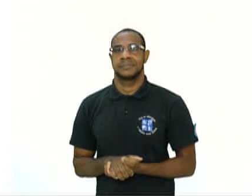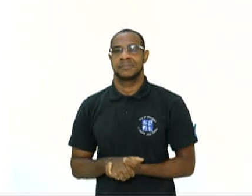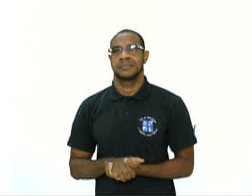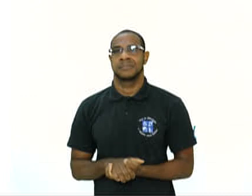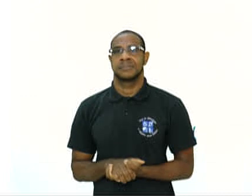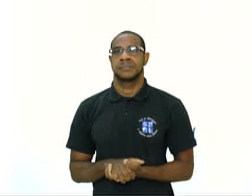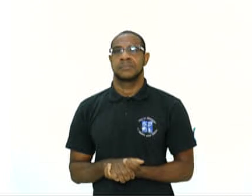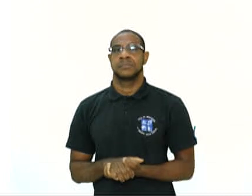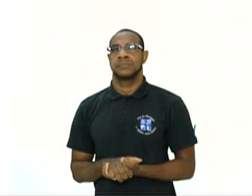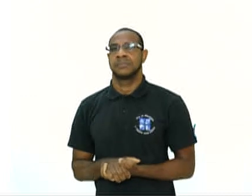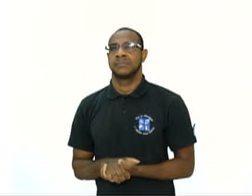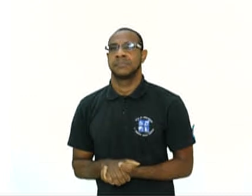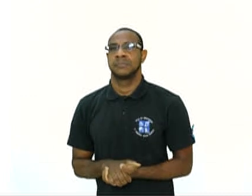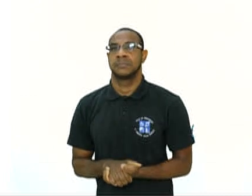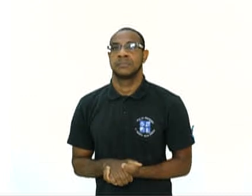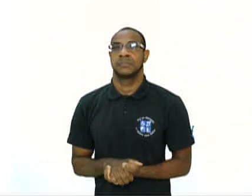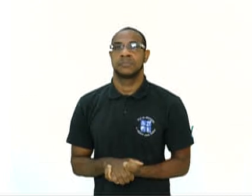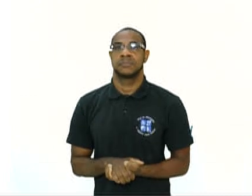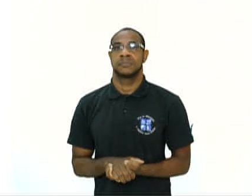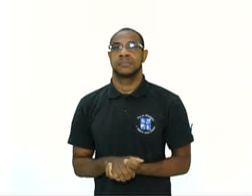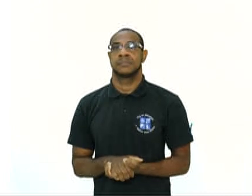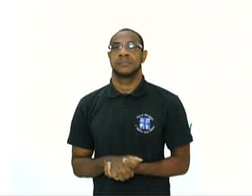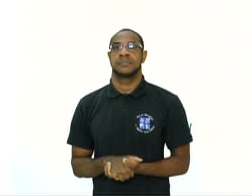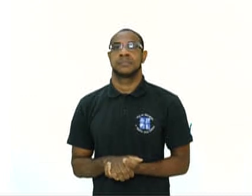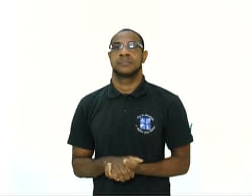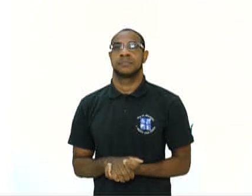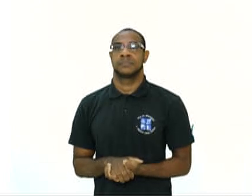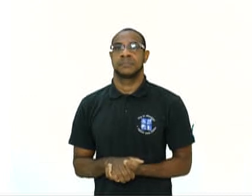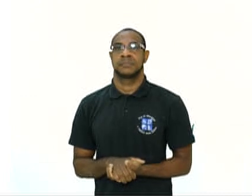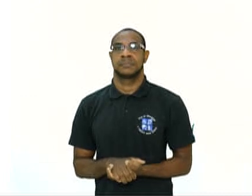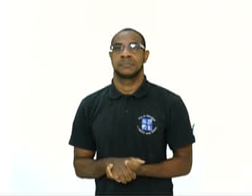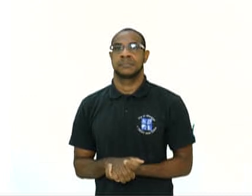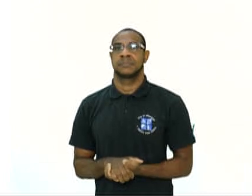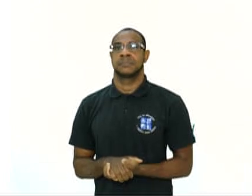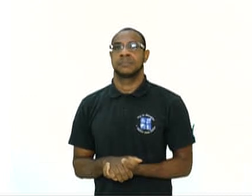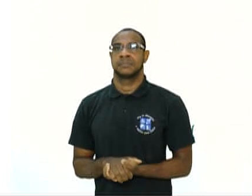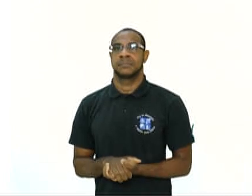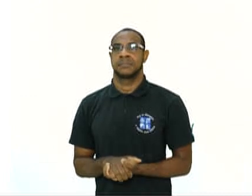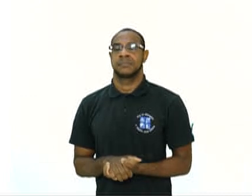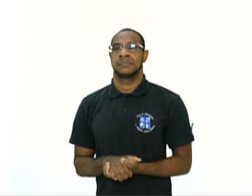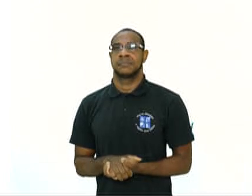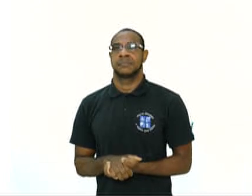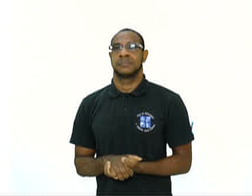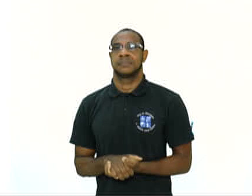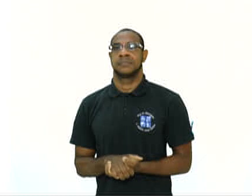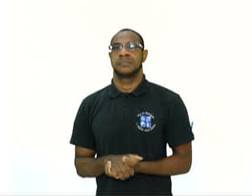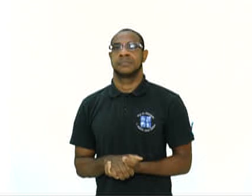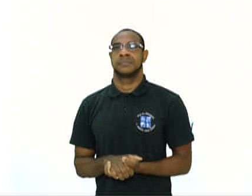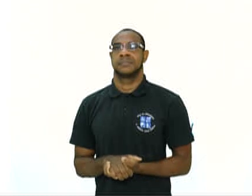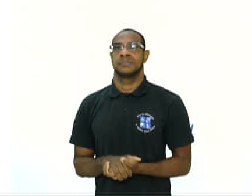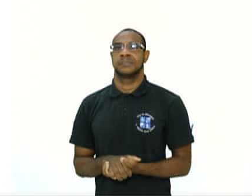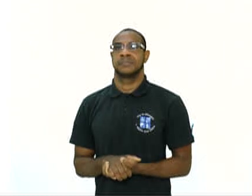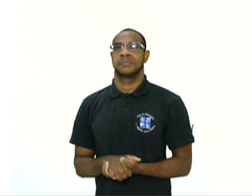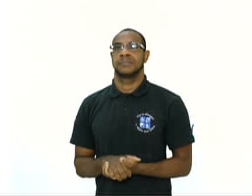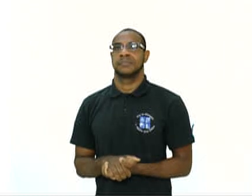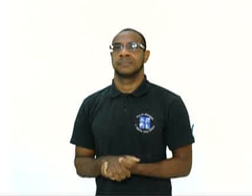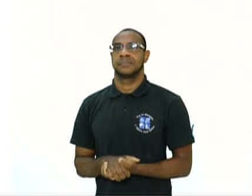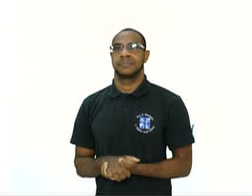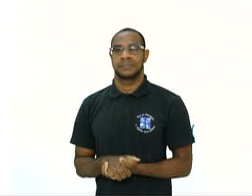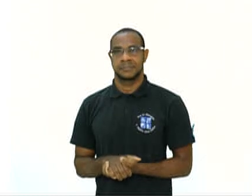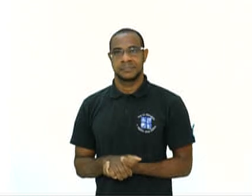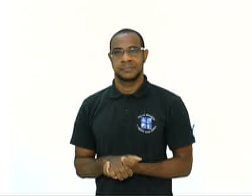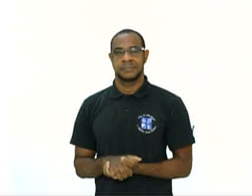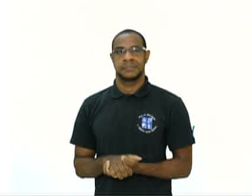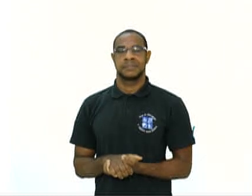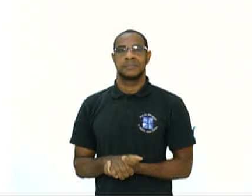little children will one day live in a nation where they will not be judged by the color of their skin, but the content of their